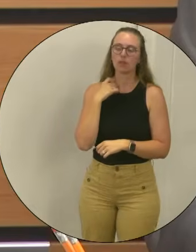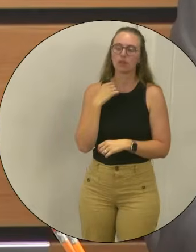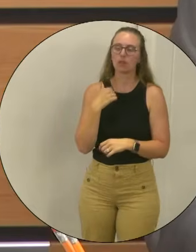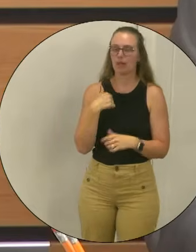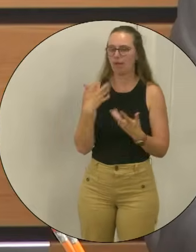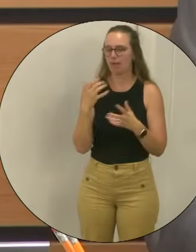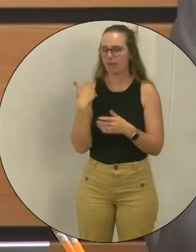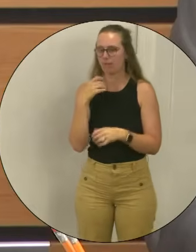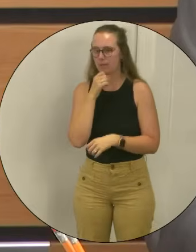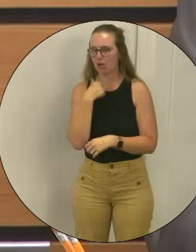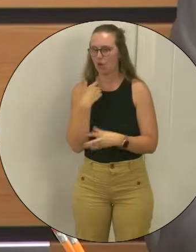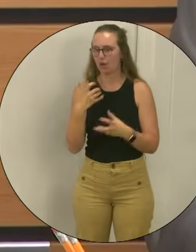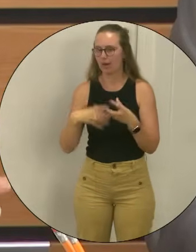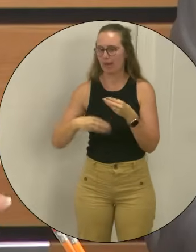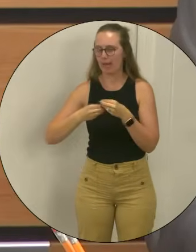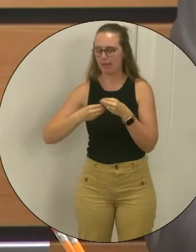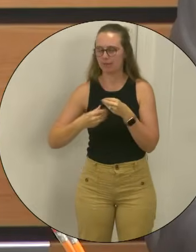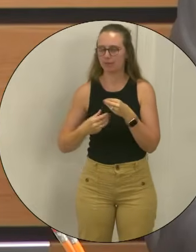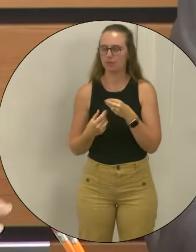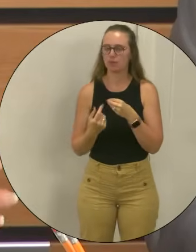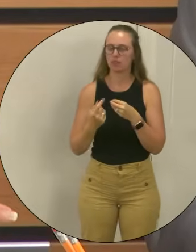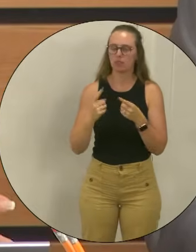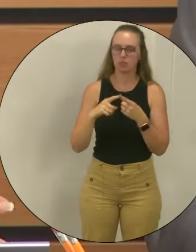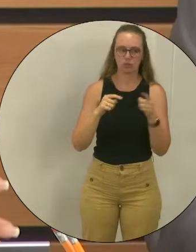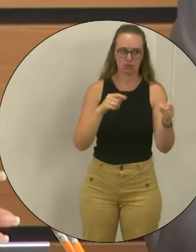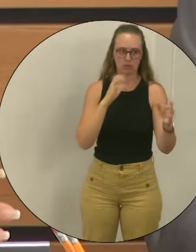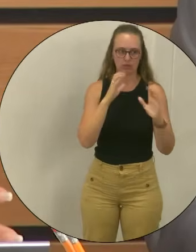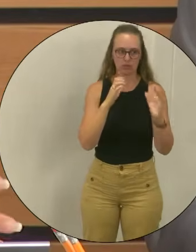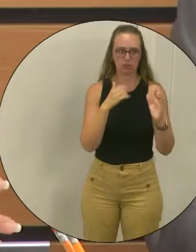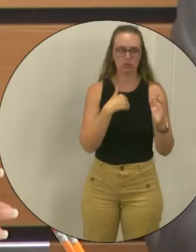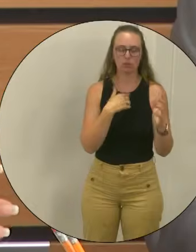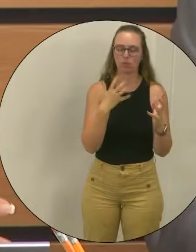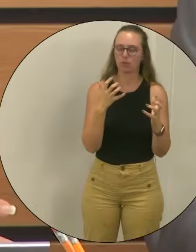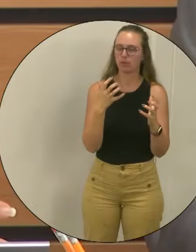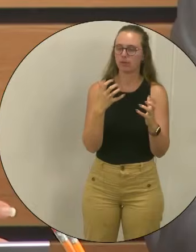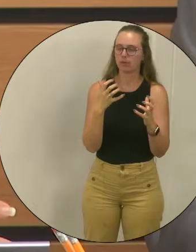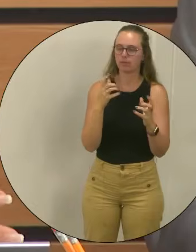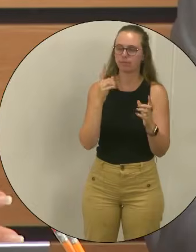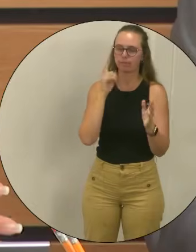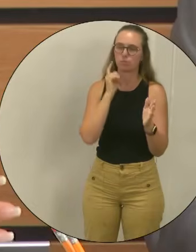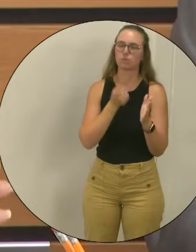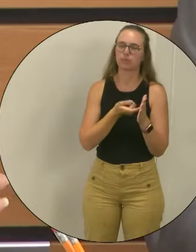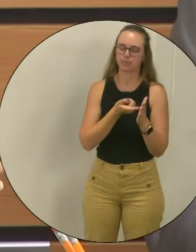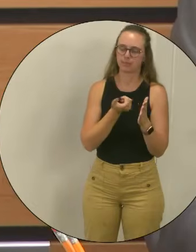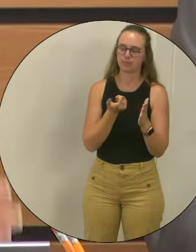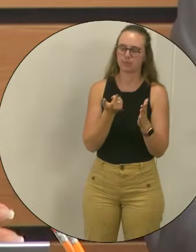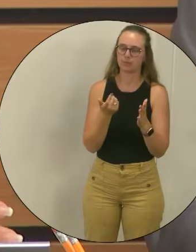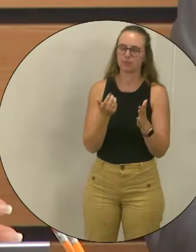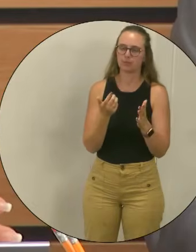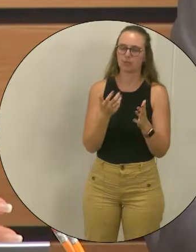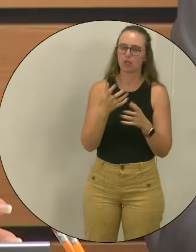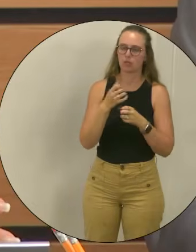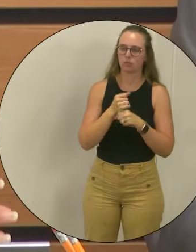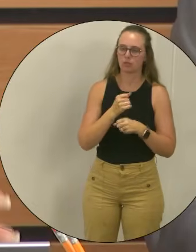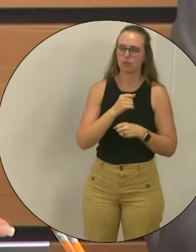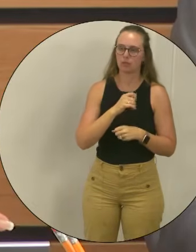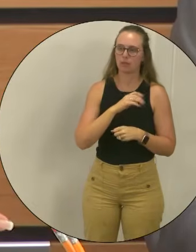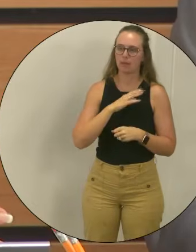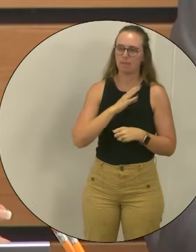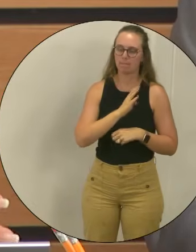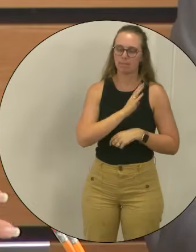I already had them, I do want to add something in all of this conversations because I do want to acknowledge Trustee